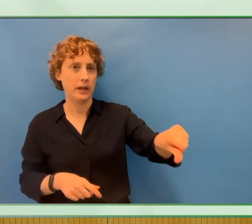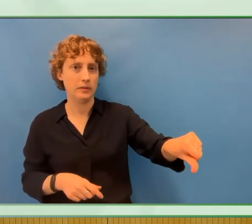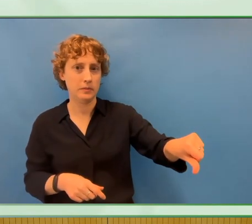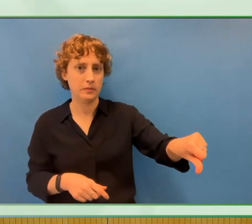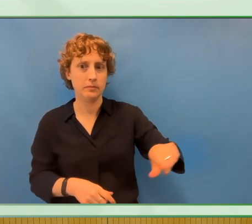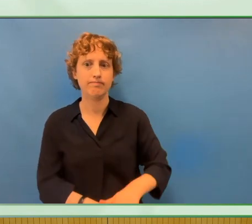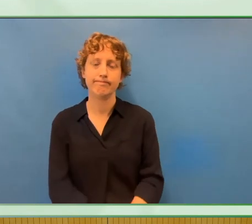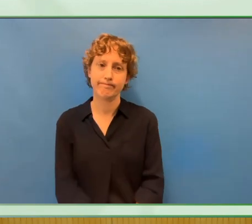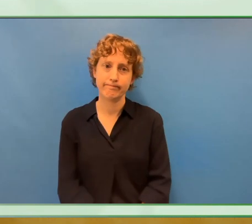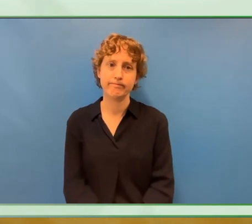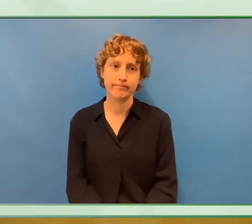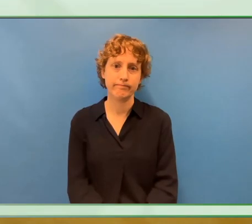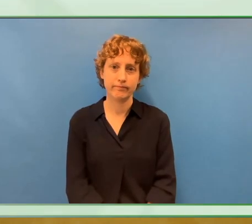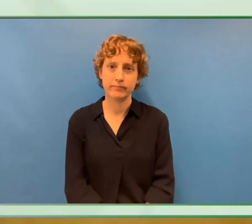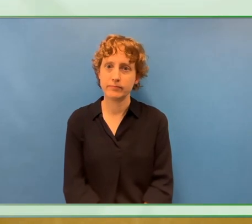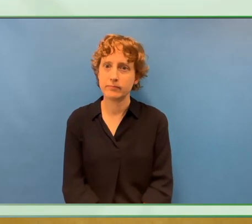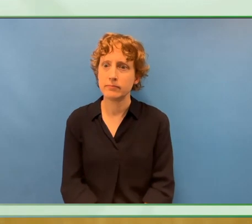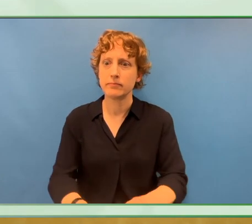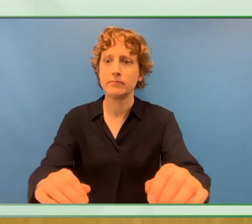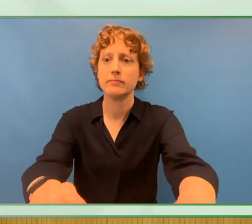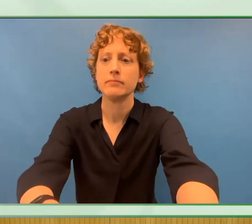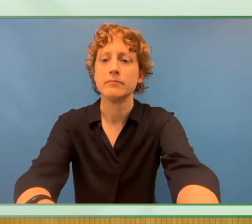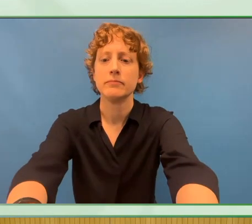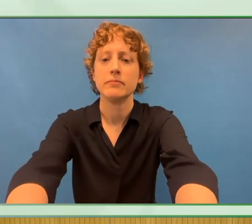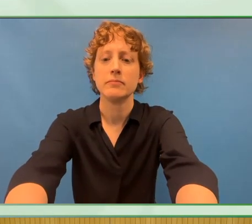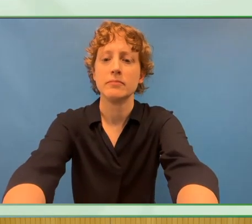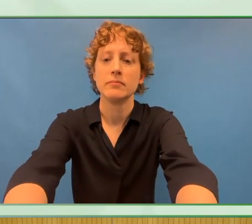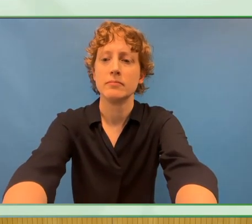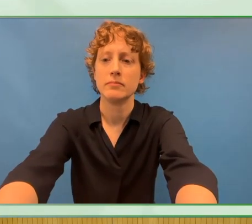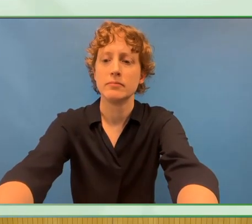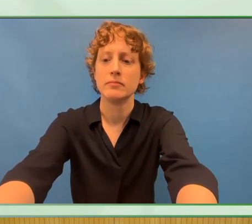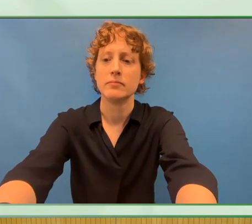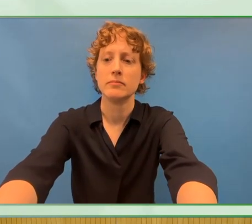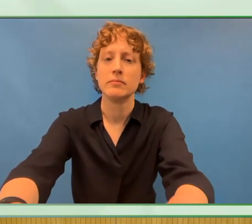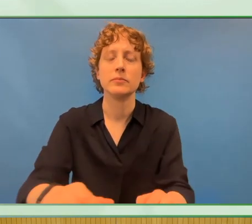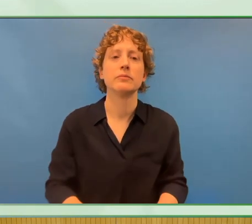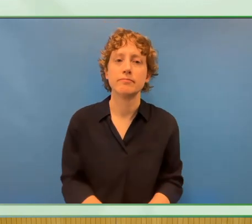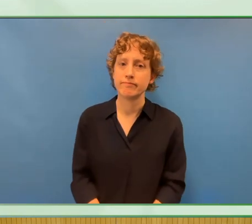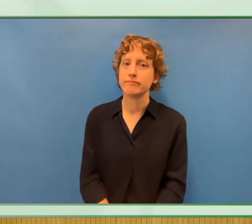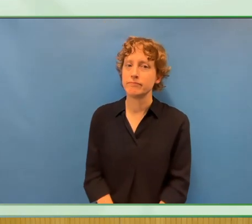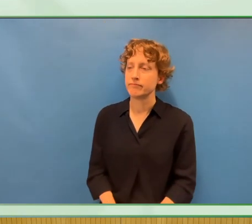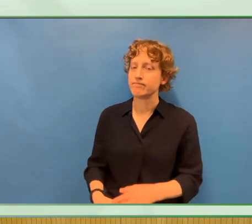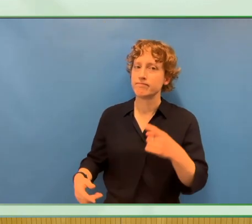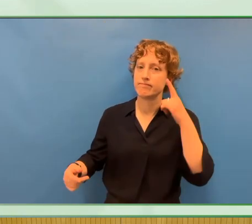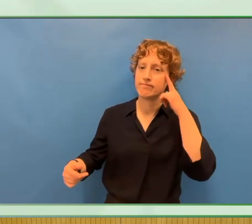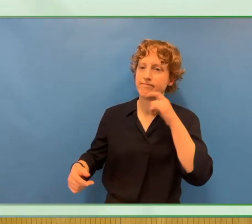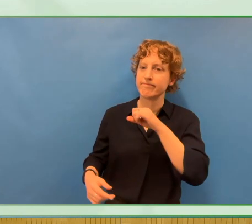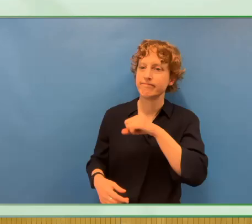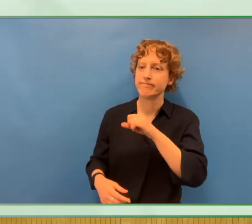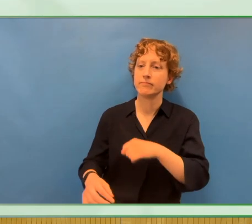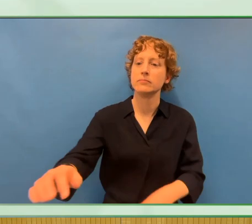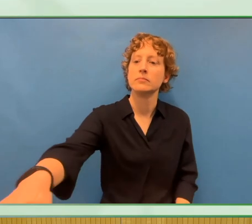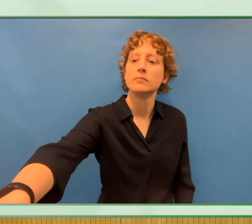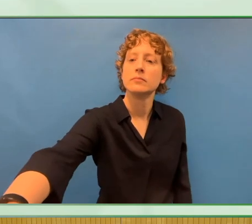Yeah, and I absolutely agree with that. But when you go throughout life, and as a